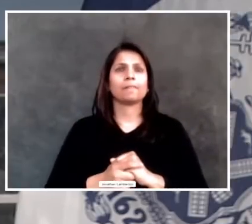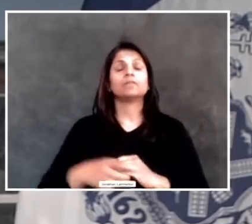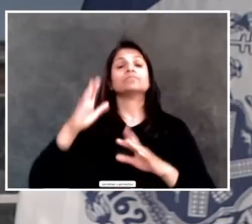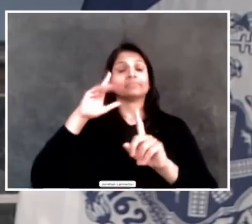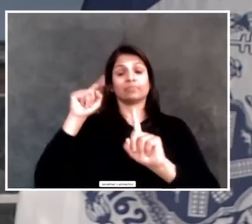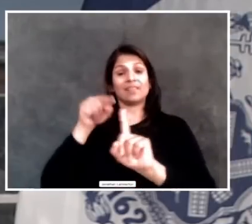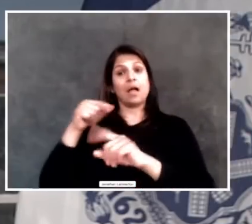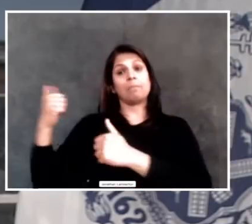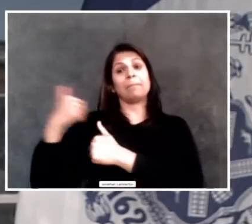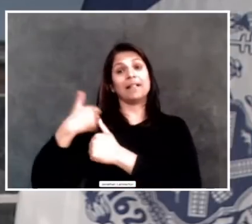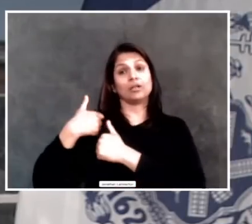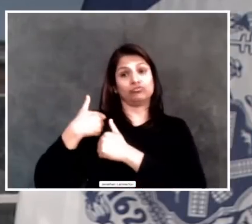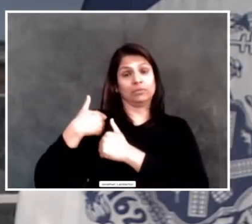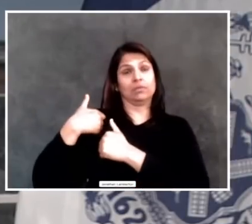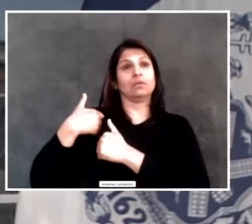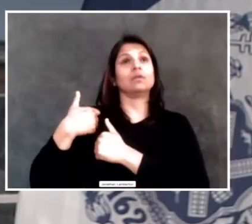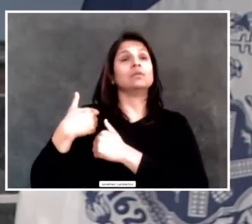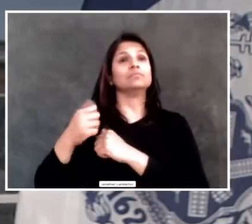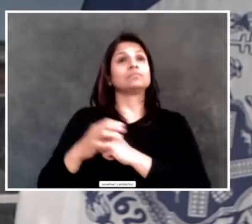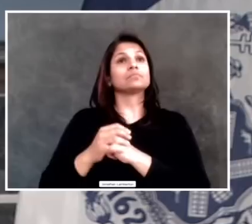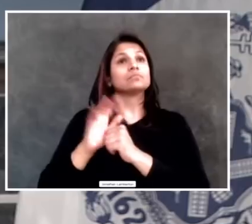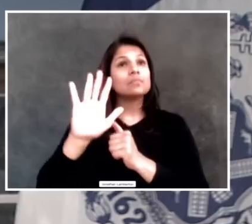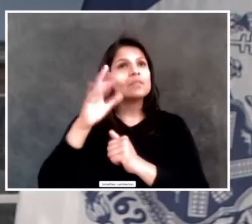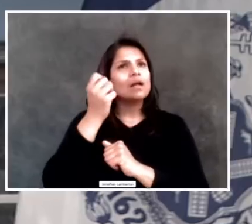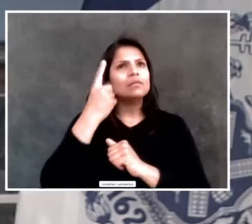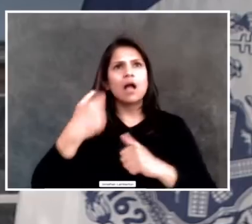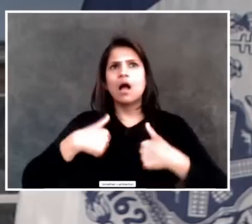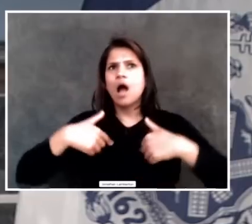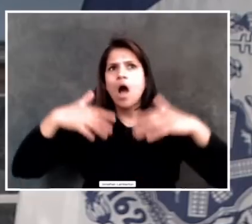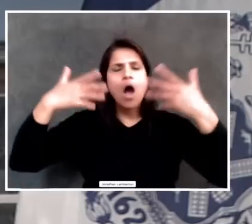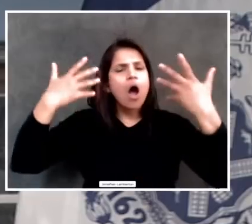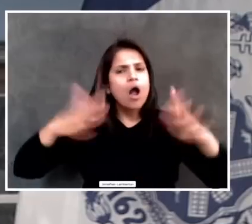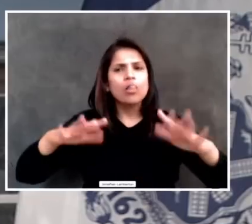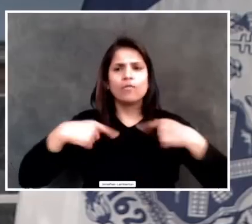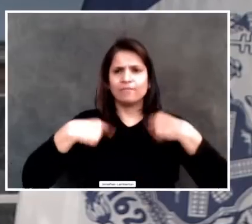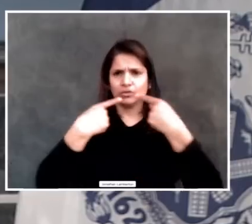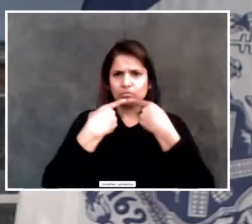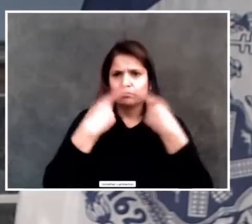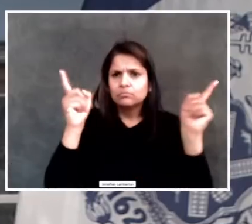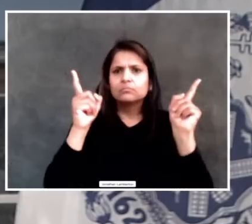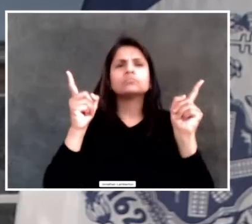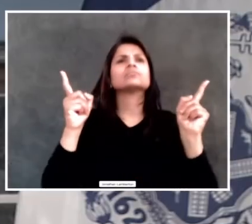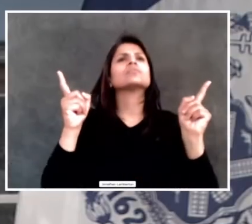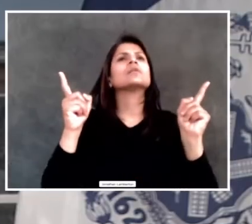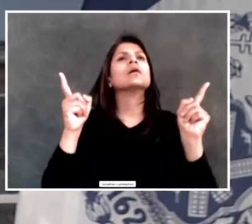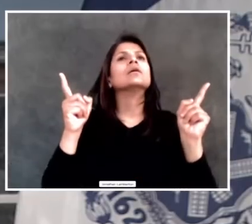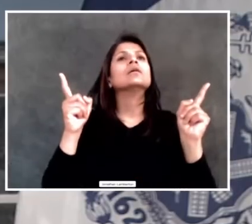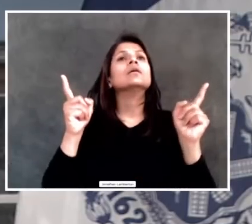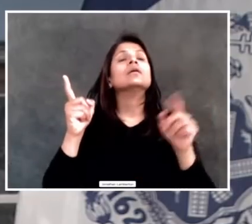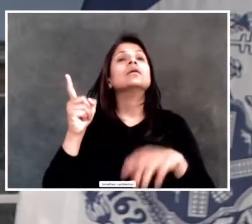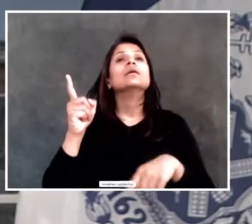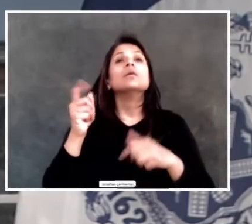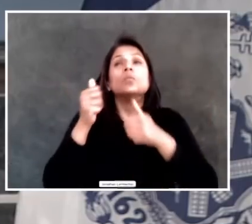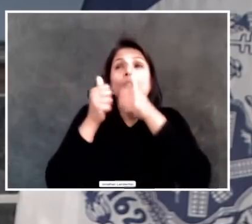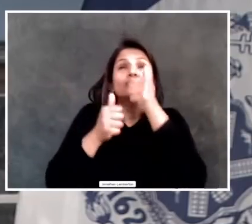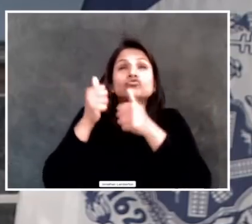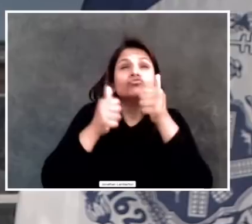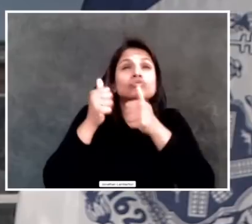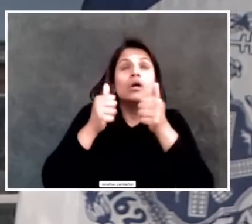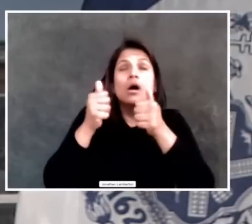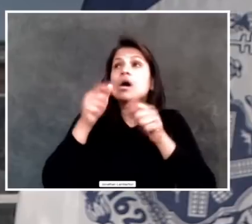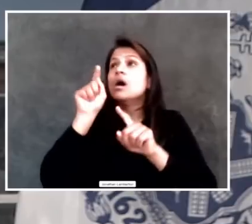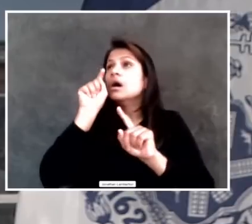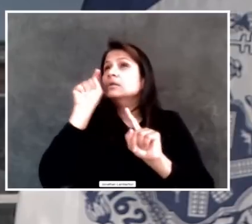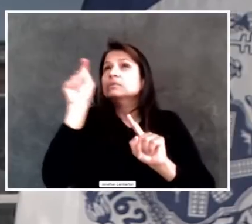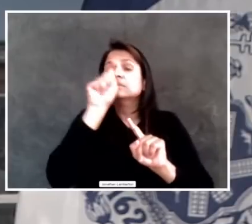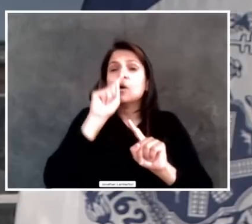City, and it is true by the sheer numbers, that some of the very toughest situations, Elmhurst Hospital, Lincoln Hospital,